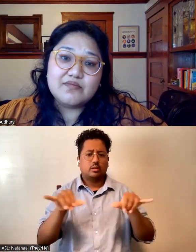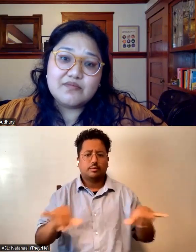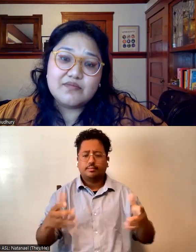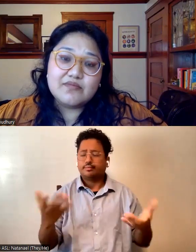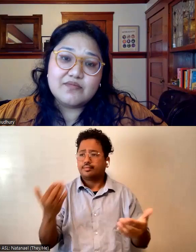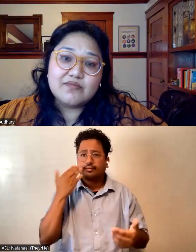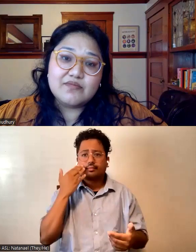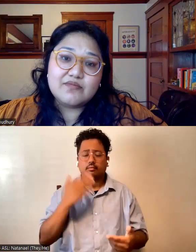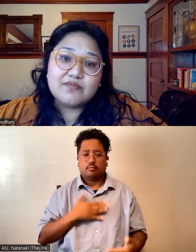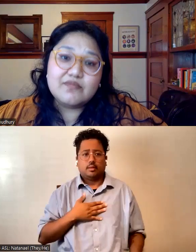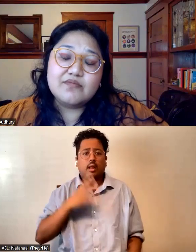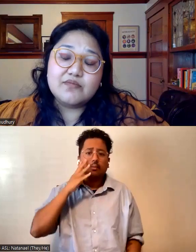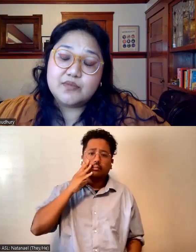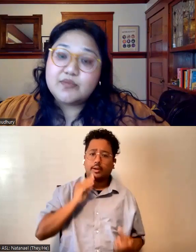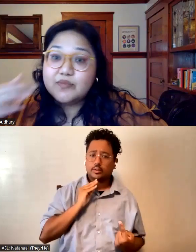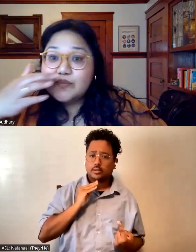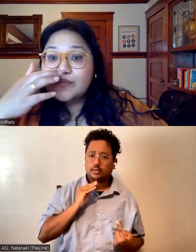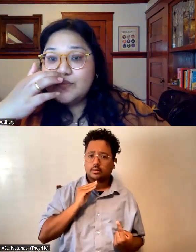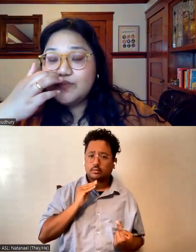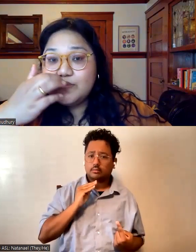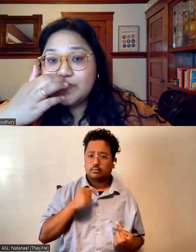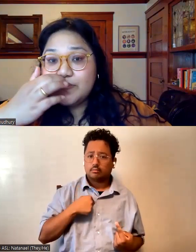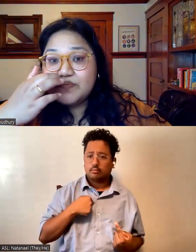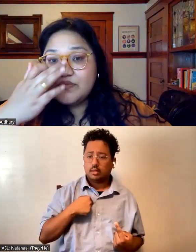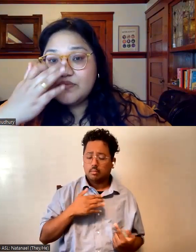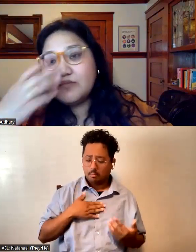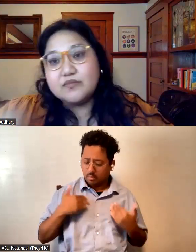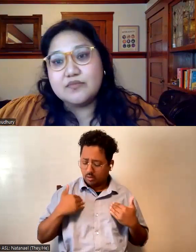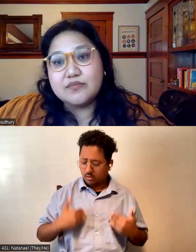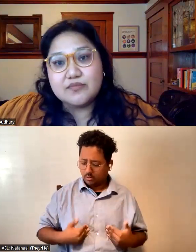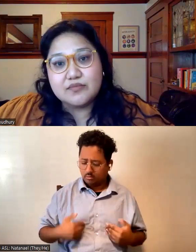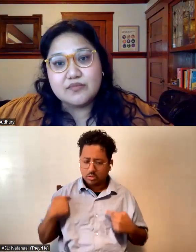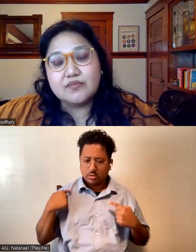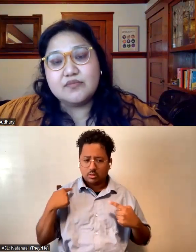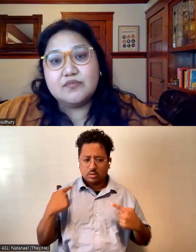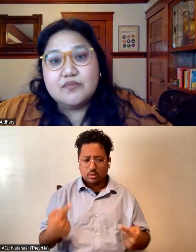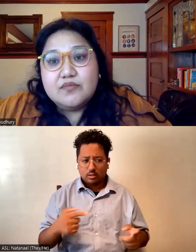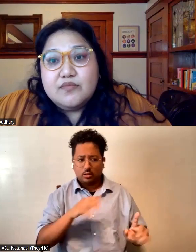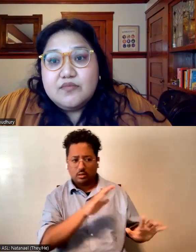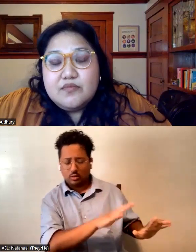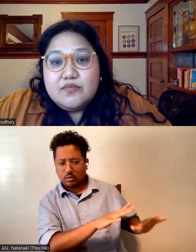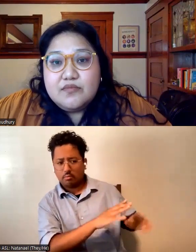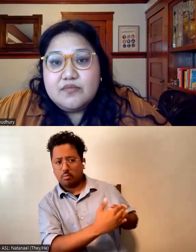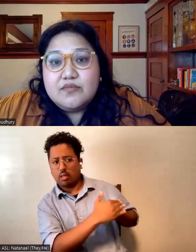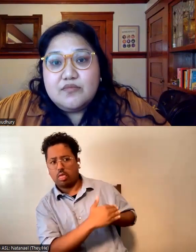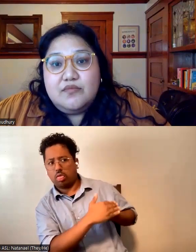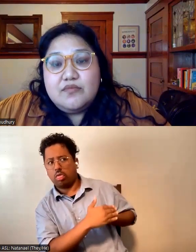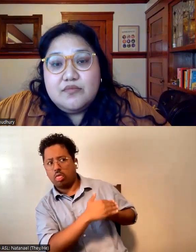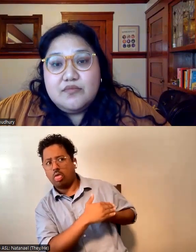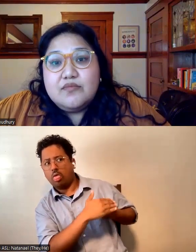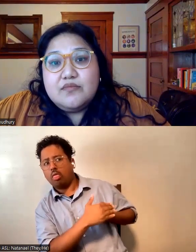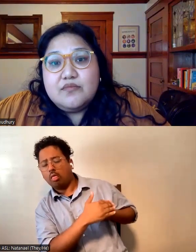I think of how I came back to my body after years of being pressured to shrink my